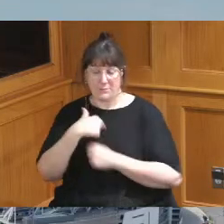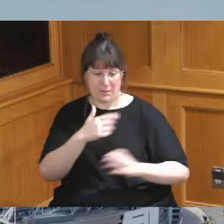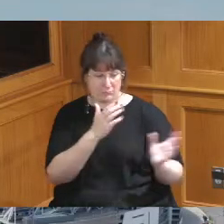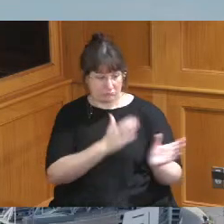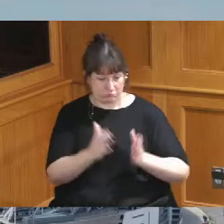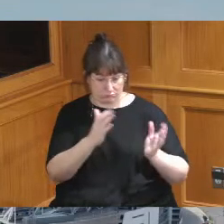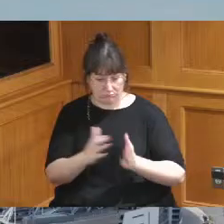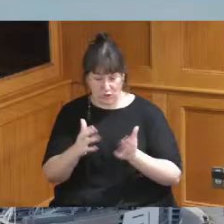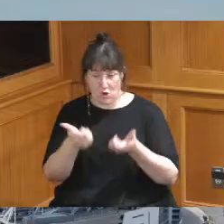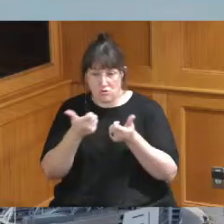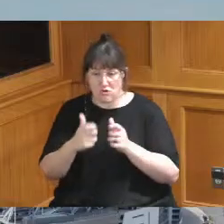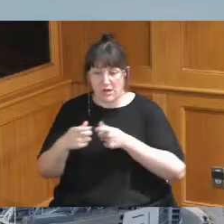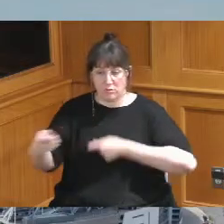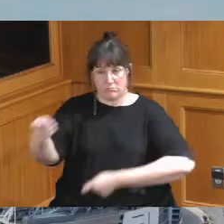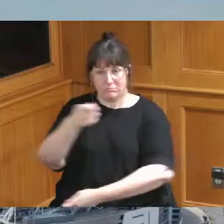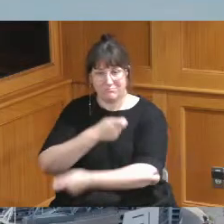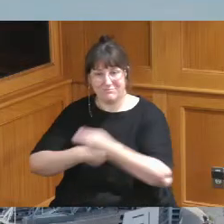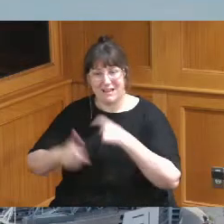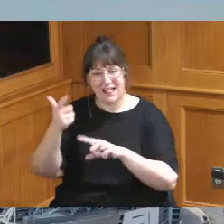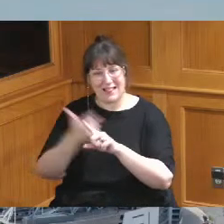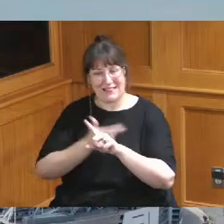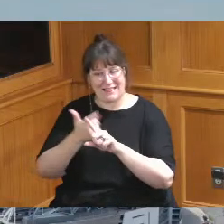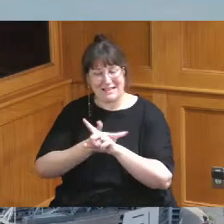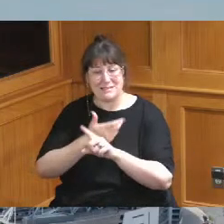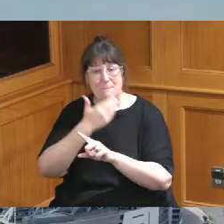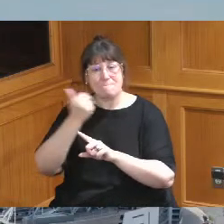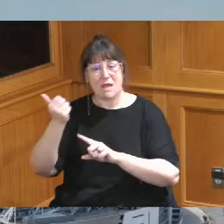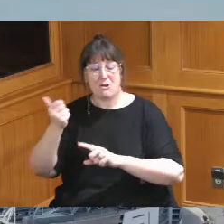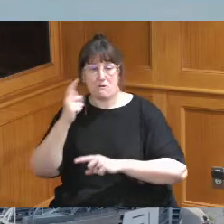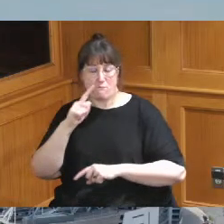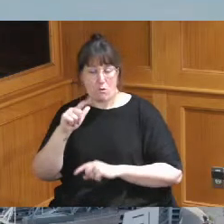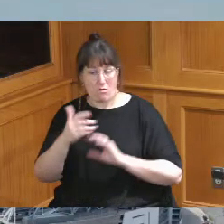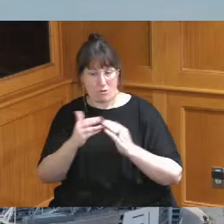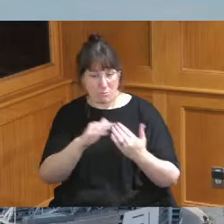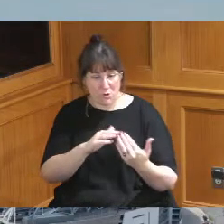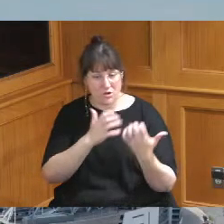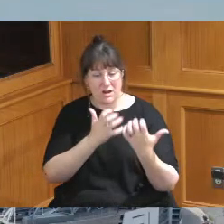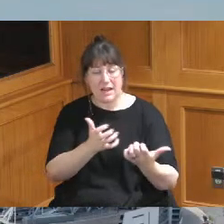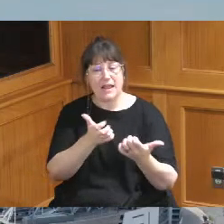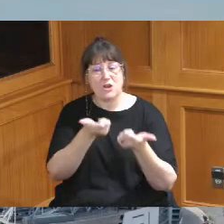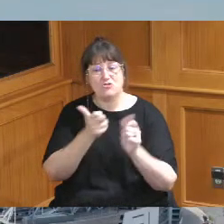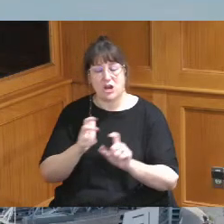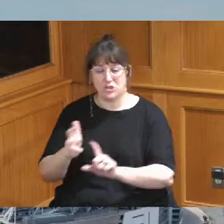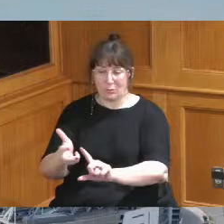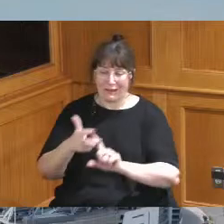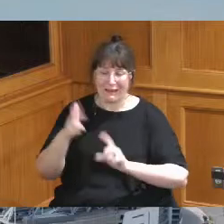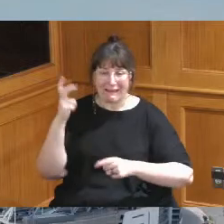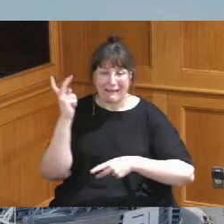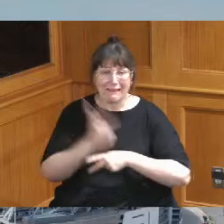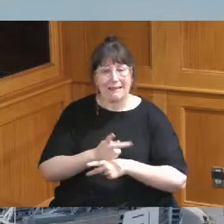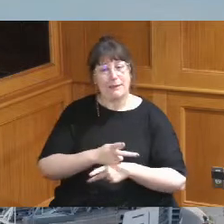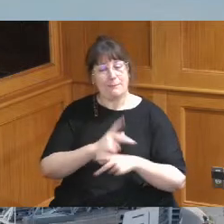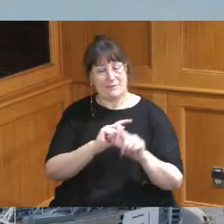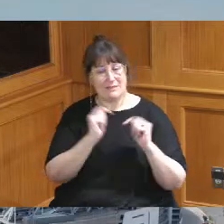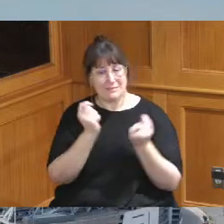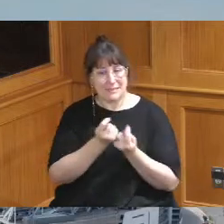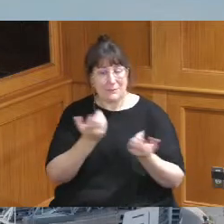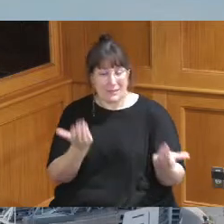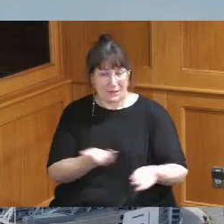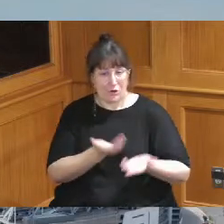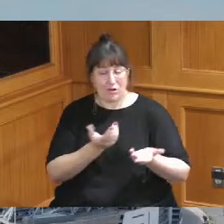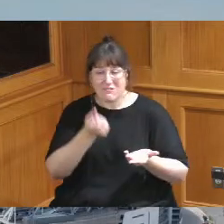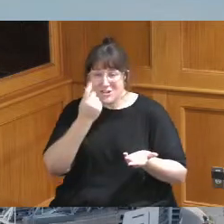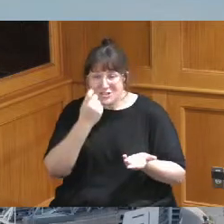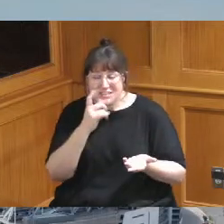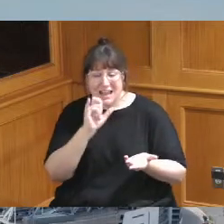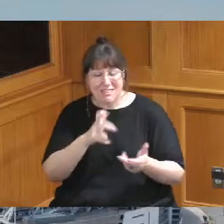opportunity to implement something better for the community while keeping the team here in the county. The team does have the right, however, to extend